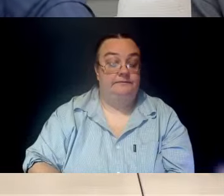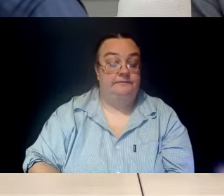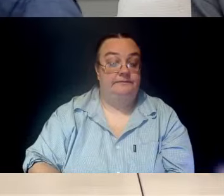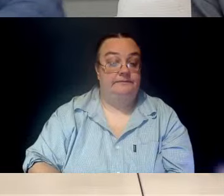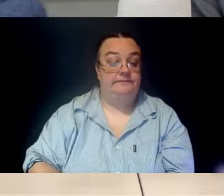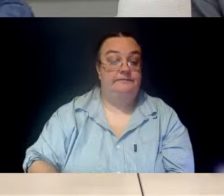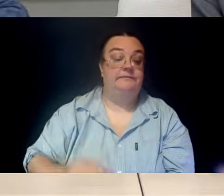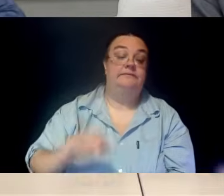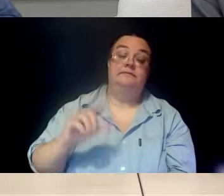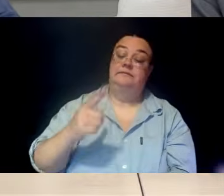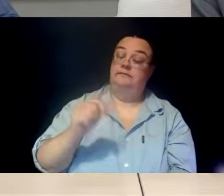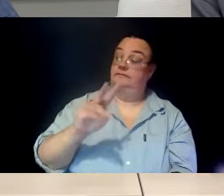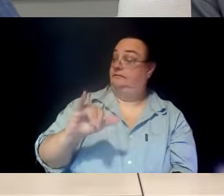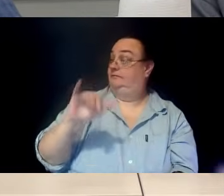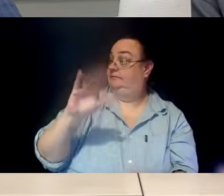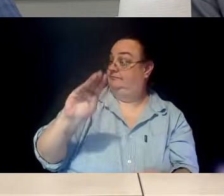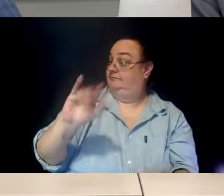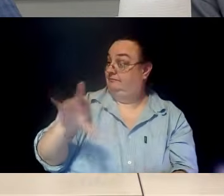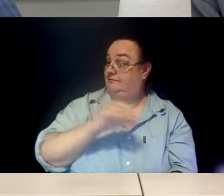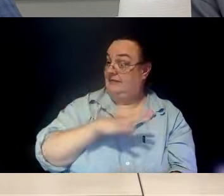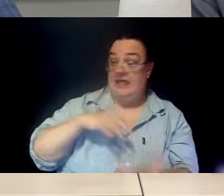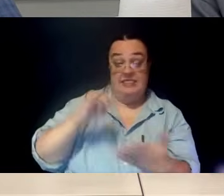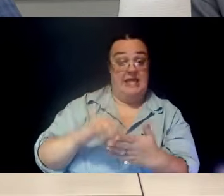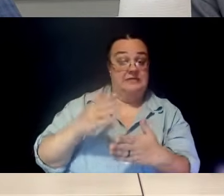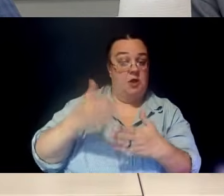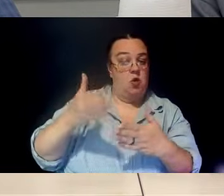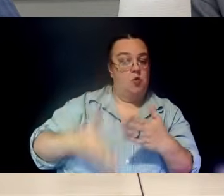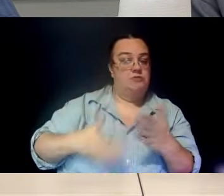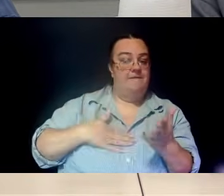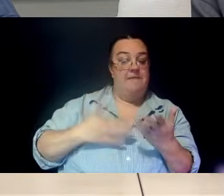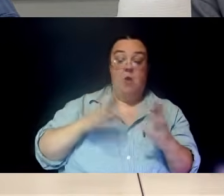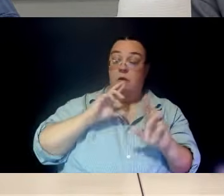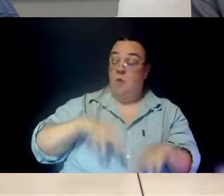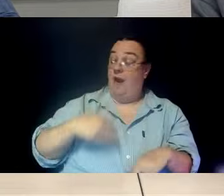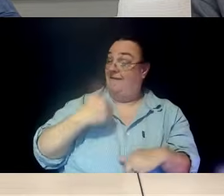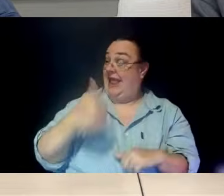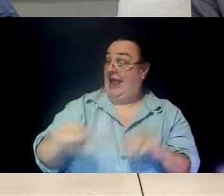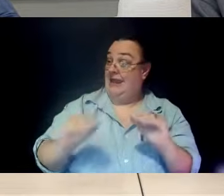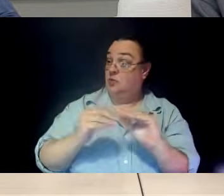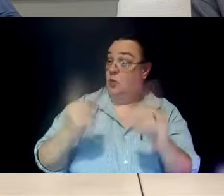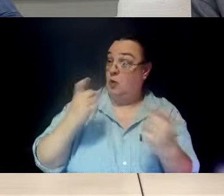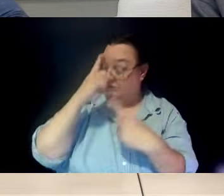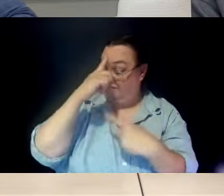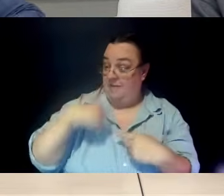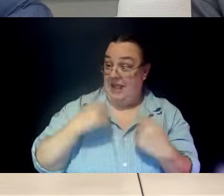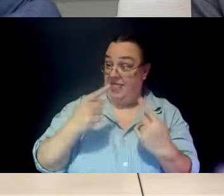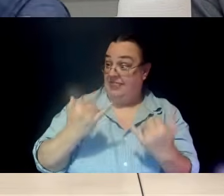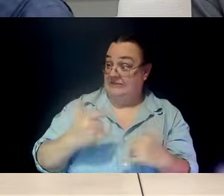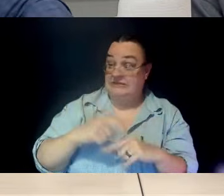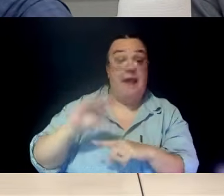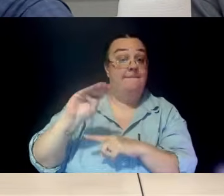Mayor and council, that concludes my report. Are there any additional questions for me at this time? Council,